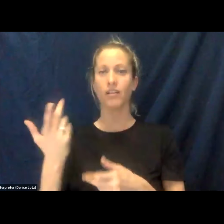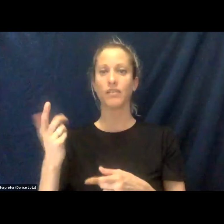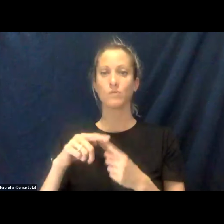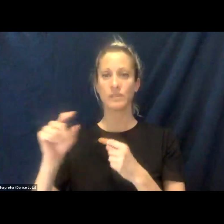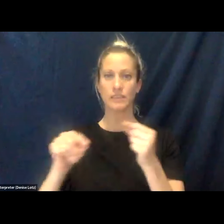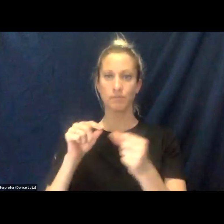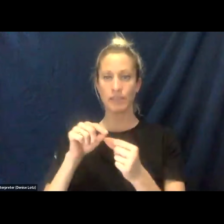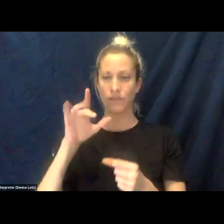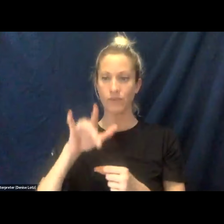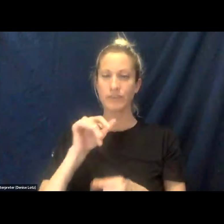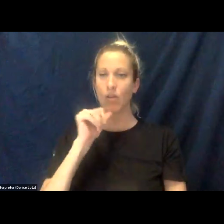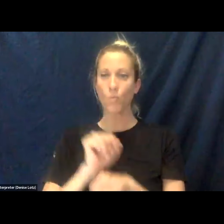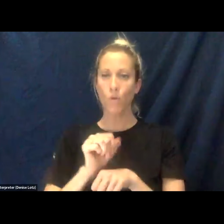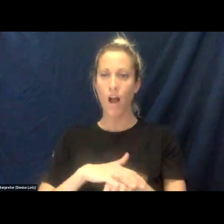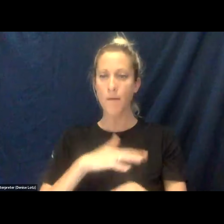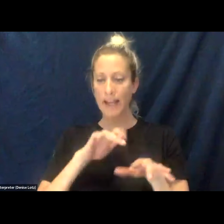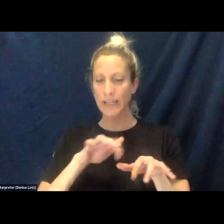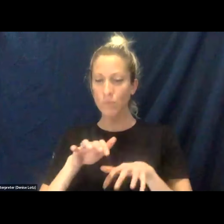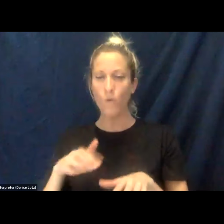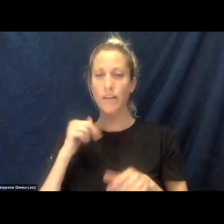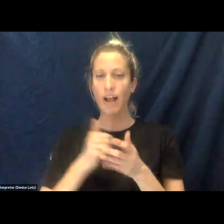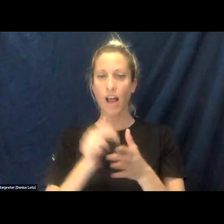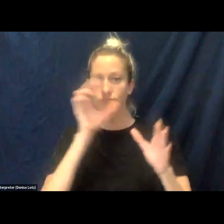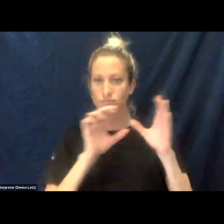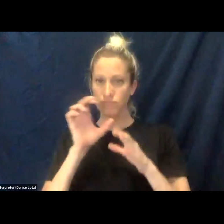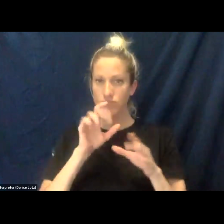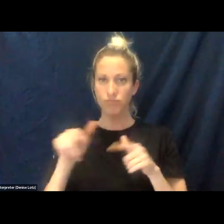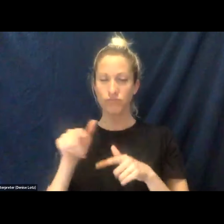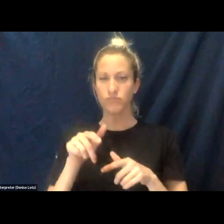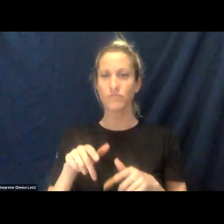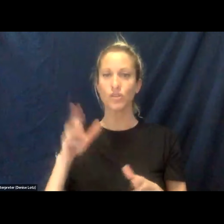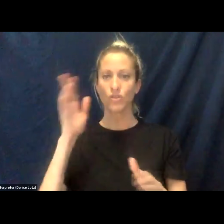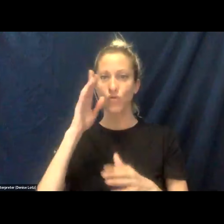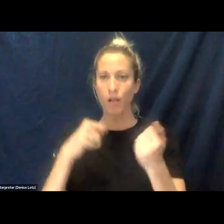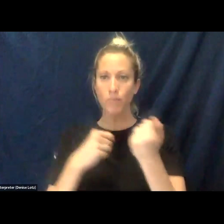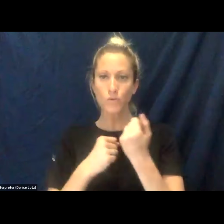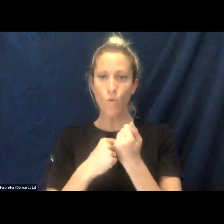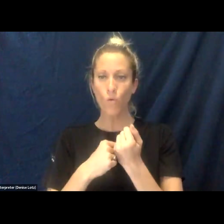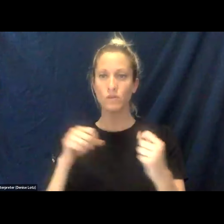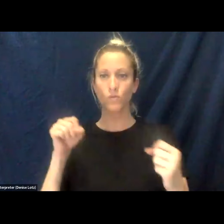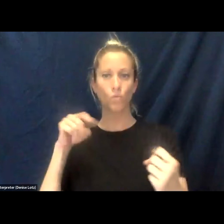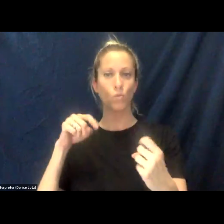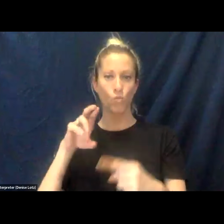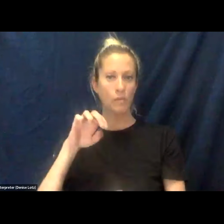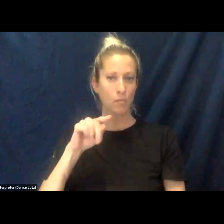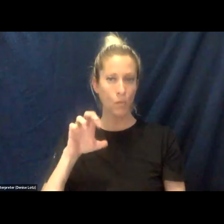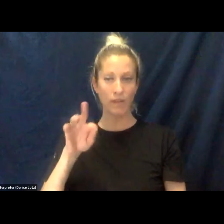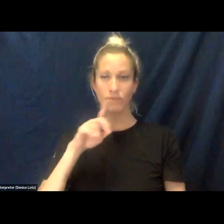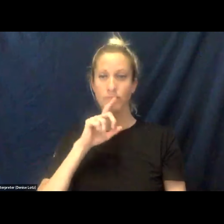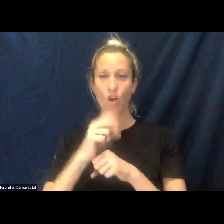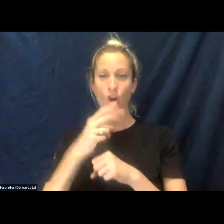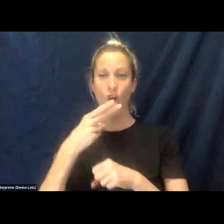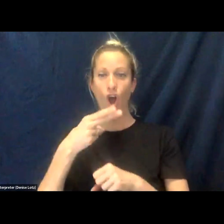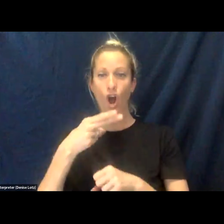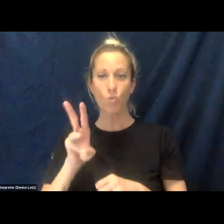on my keyboard's not working? We can help navigate those options, troubleshoot as much remotely as possible. And if needed, if it's a hardware